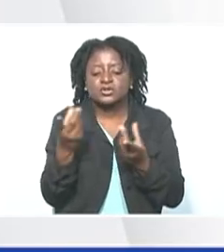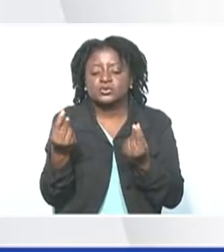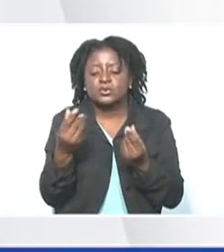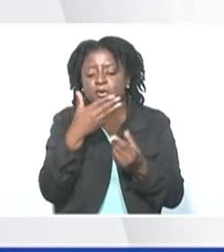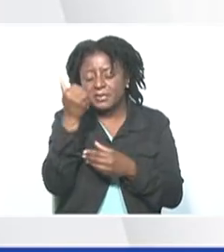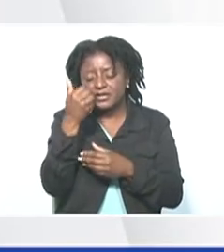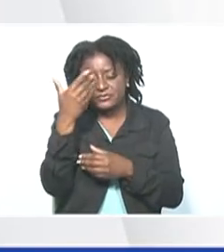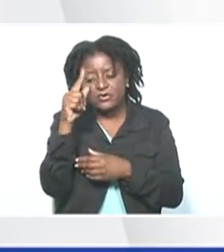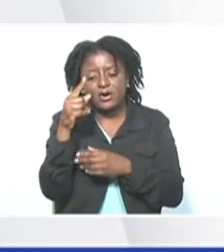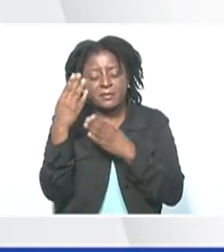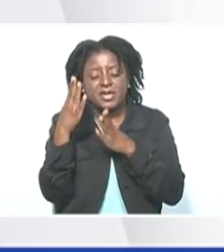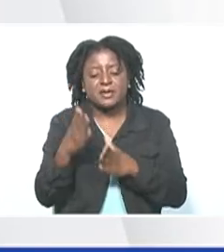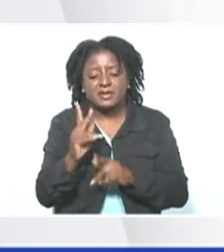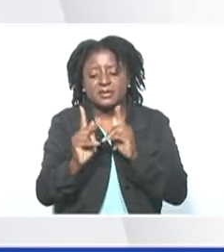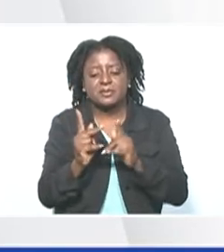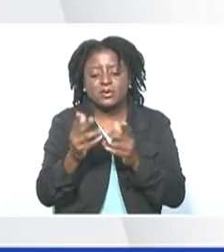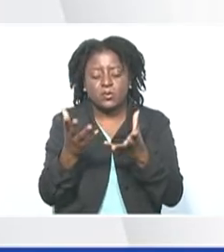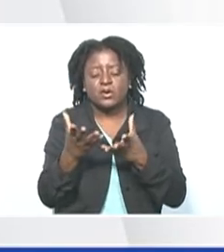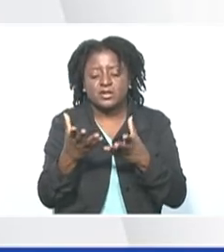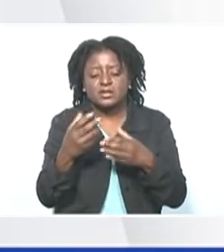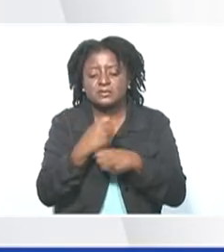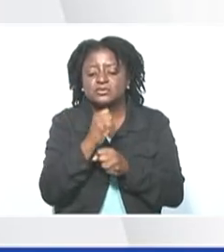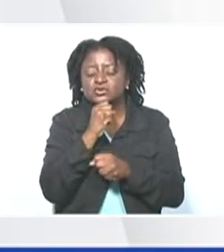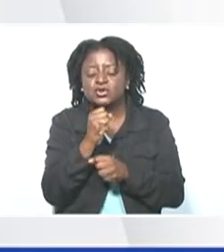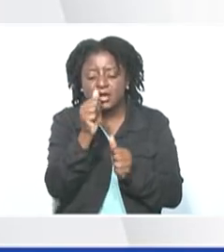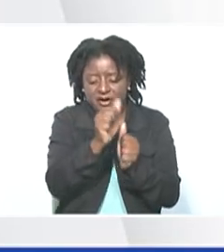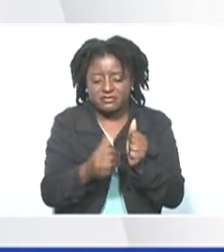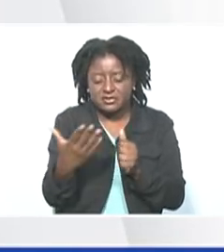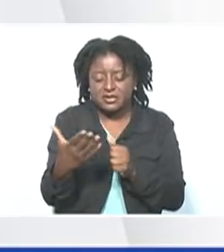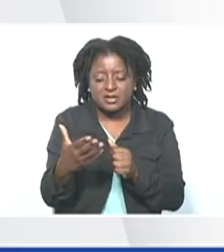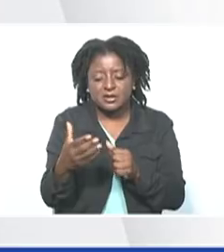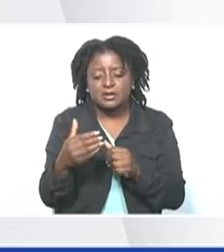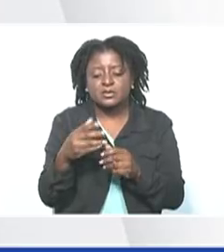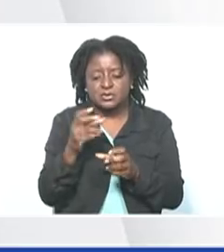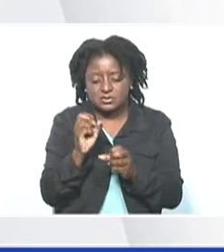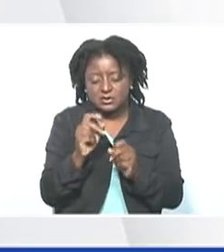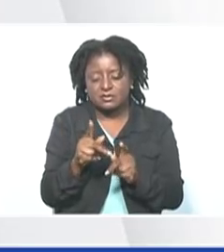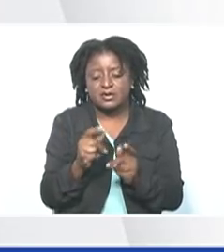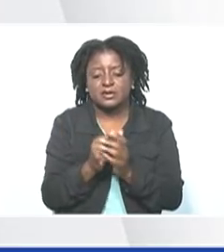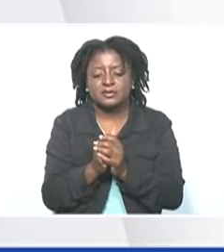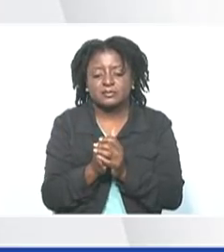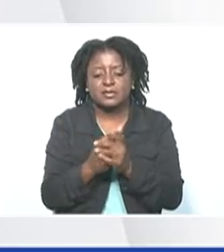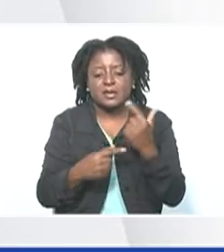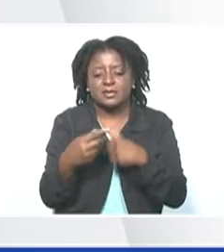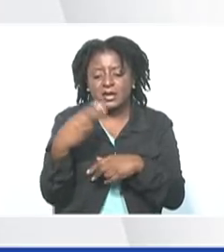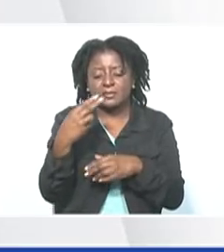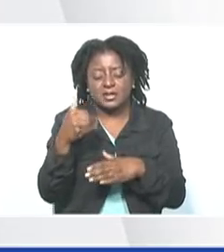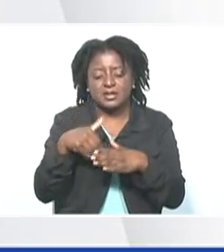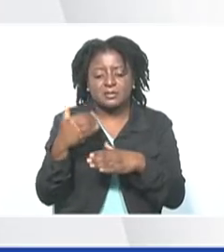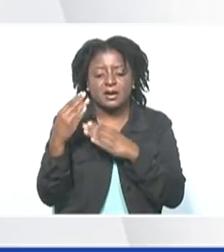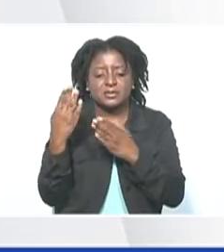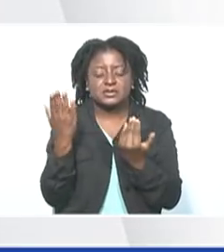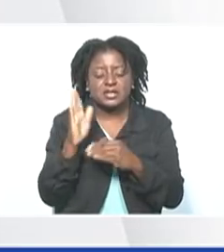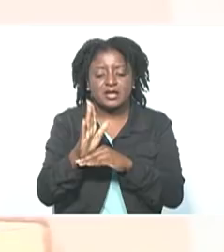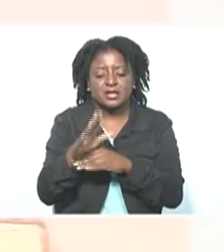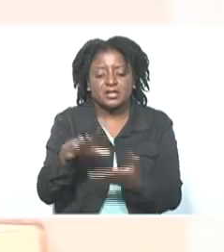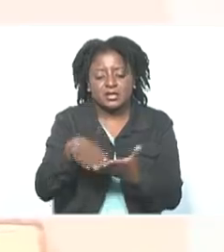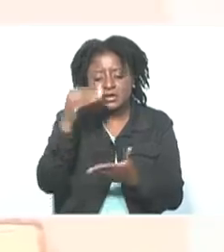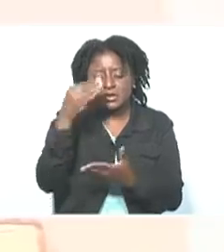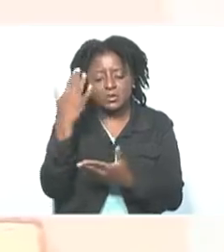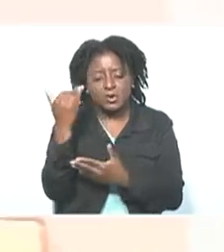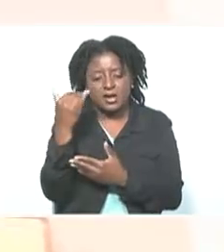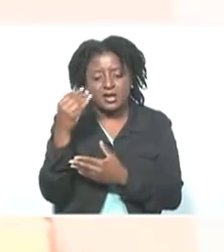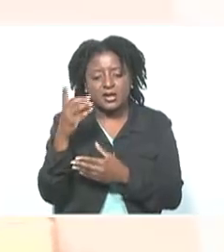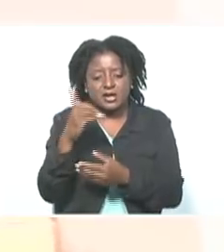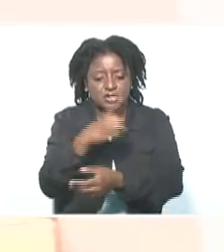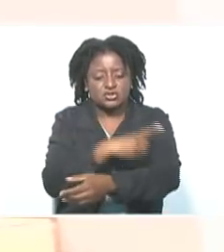people. And we wanted to assure that everything was above board. Coming up in the Bahamas tonight, find out why a drug mule